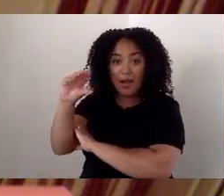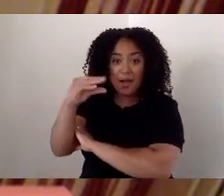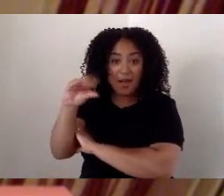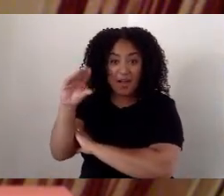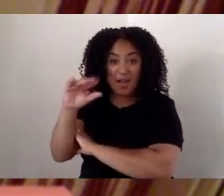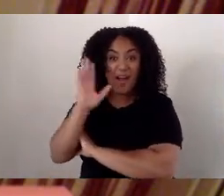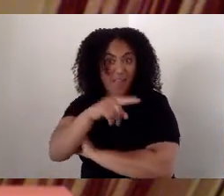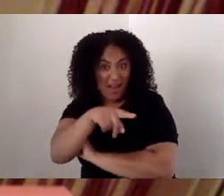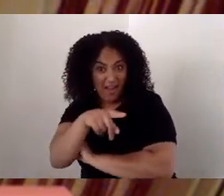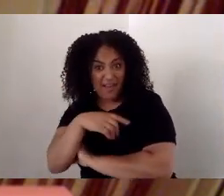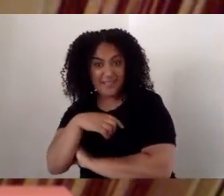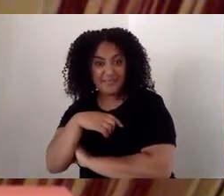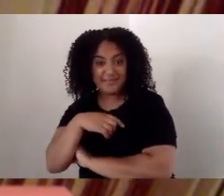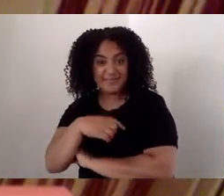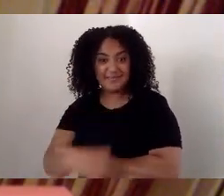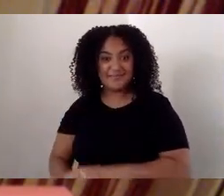See?